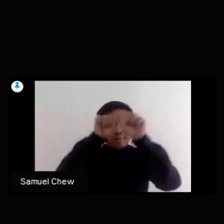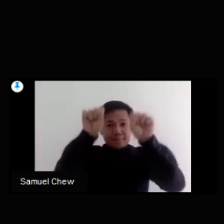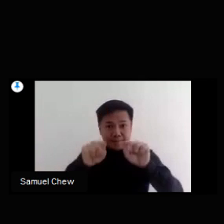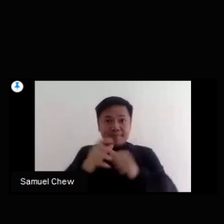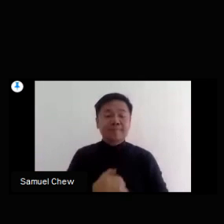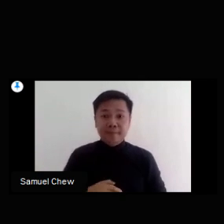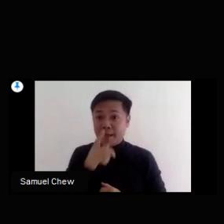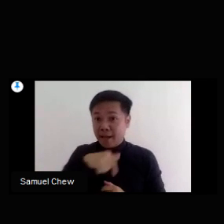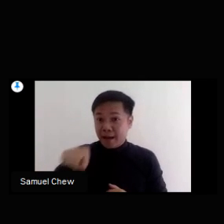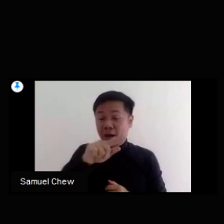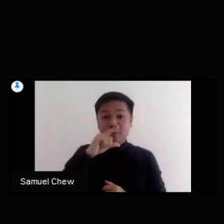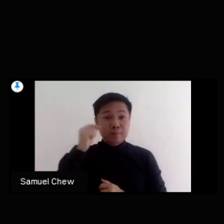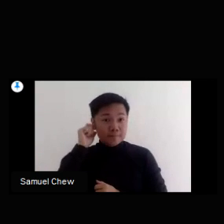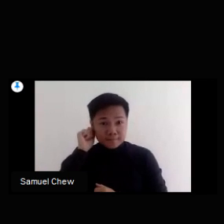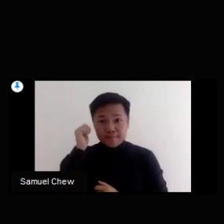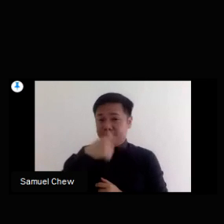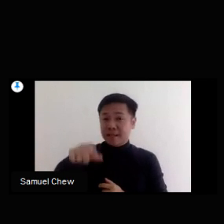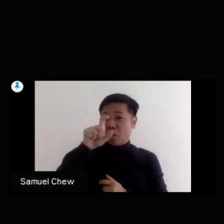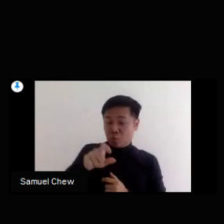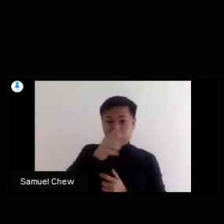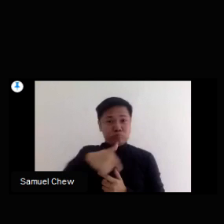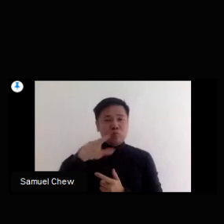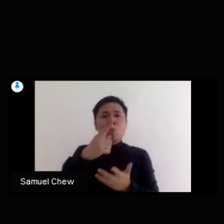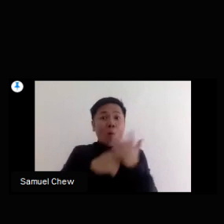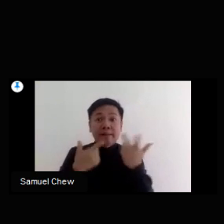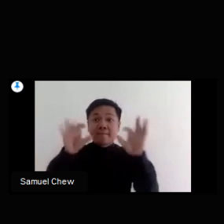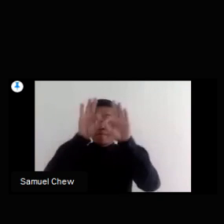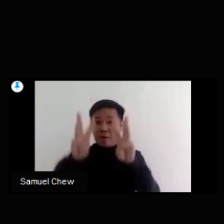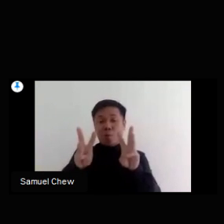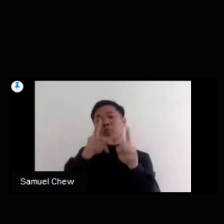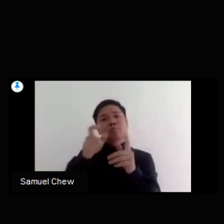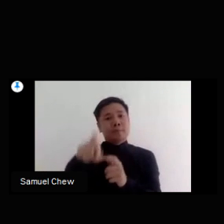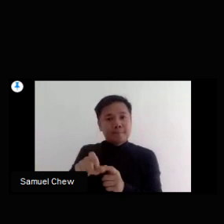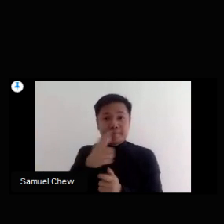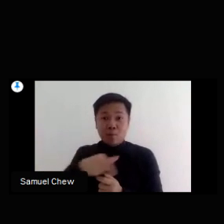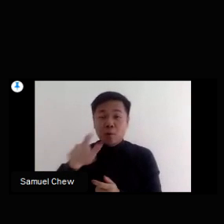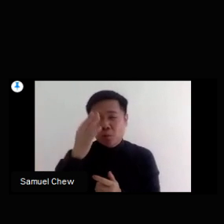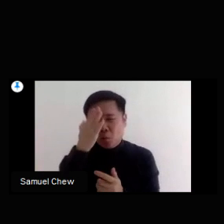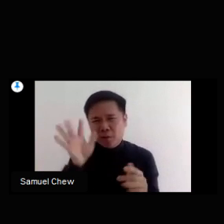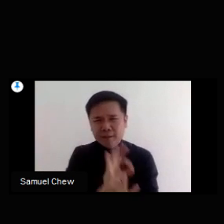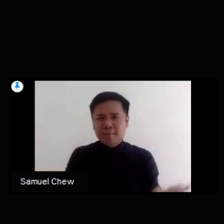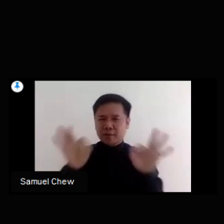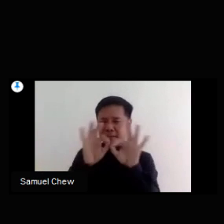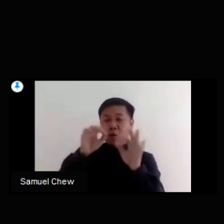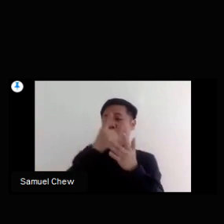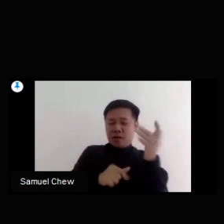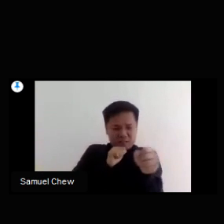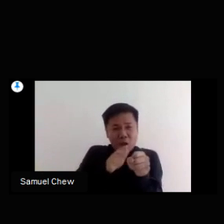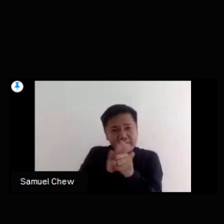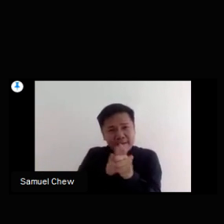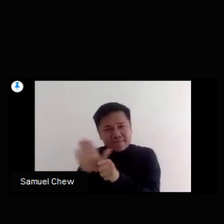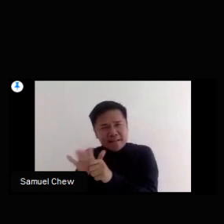gender indicators required by the framework. We recognize the importance of addressing the current data gaps. We are working to